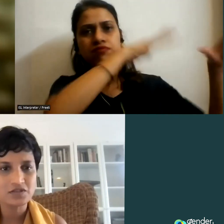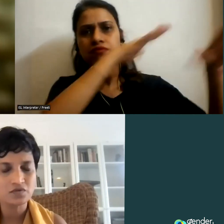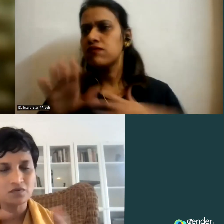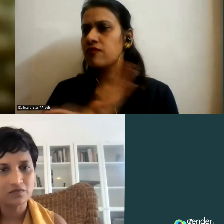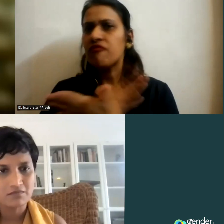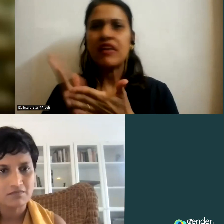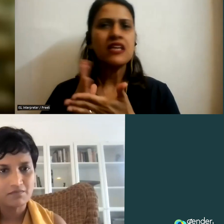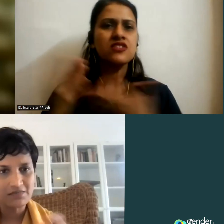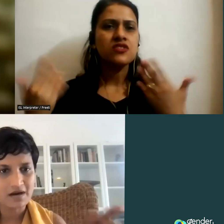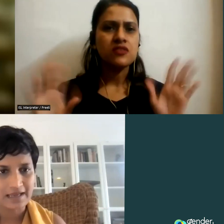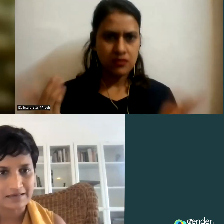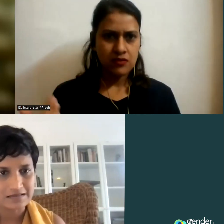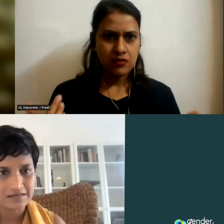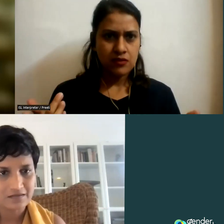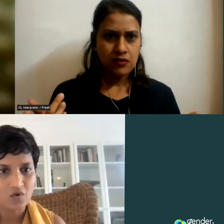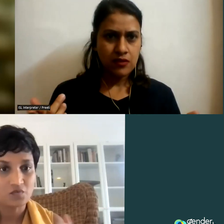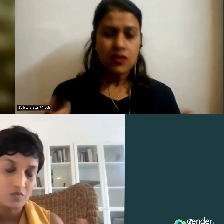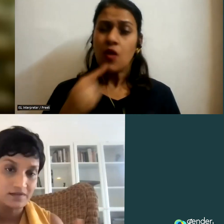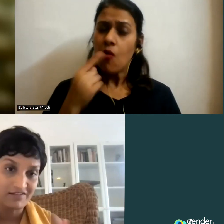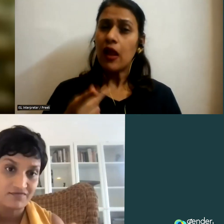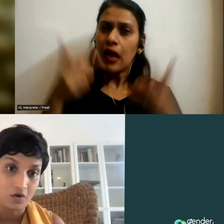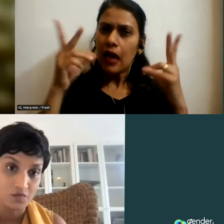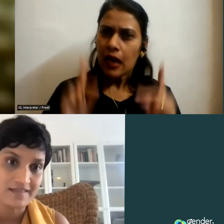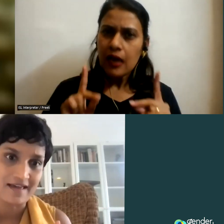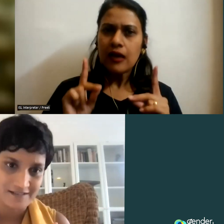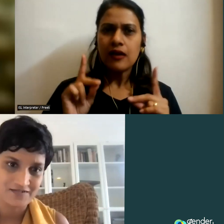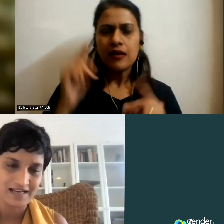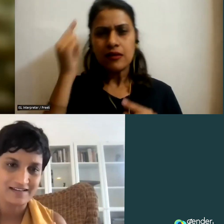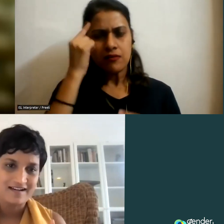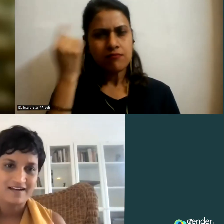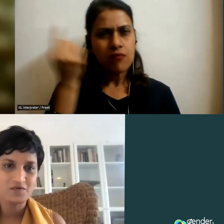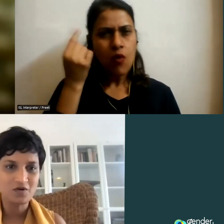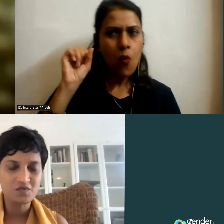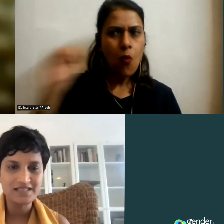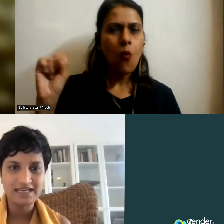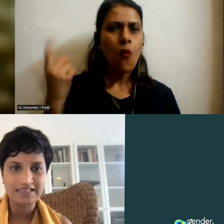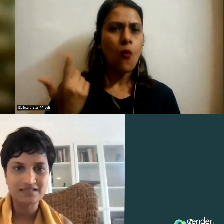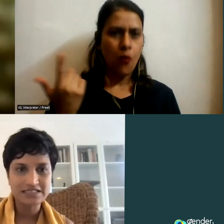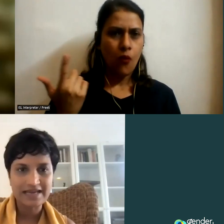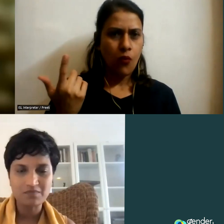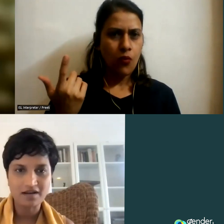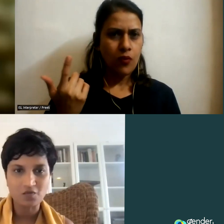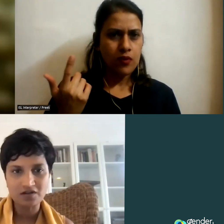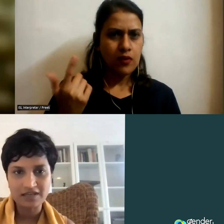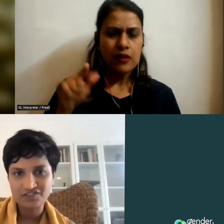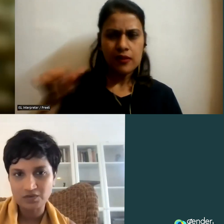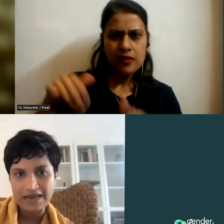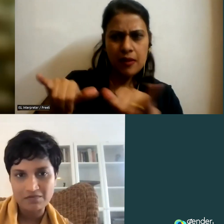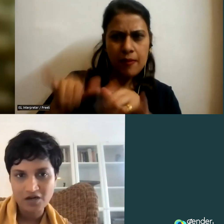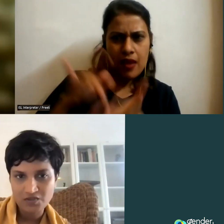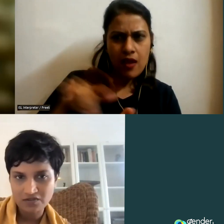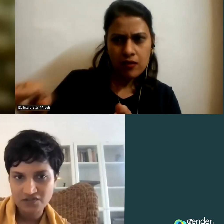the men to demarcate what they thought was theirs, right? And it was always like there's this landmark, and whatever